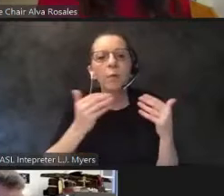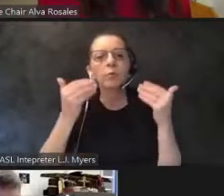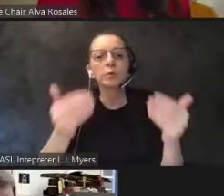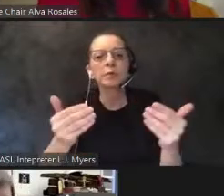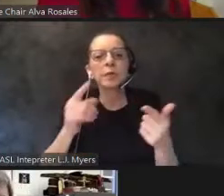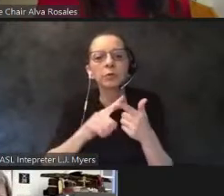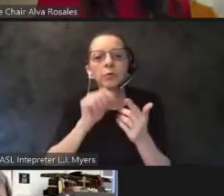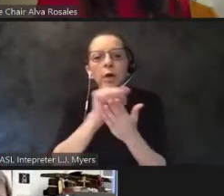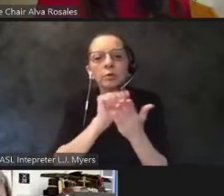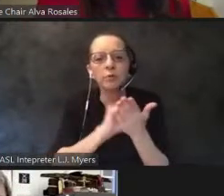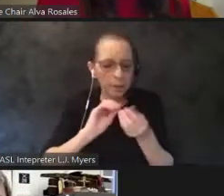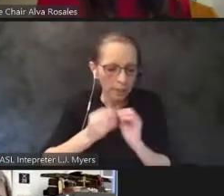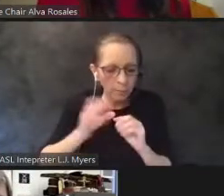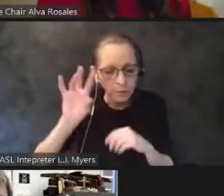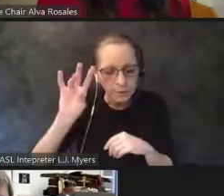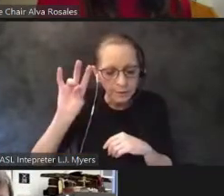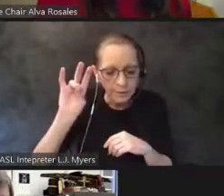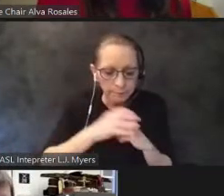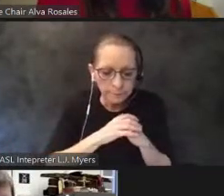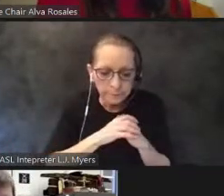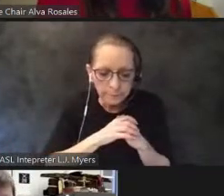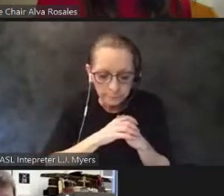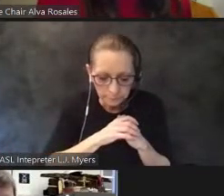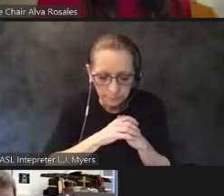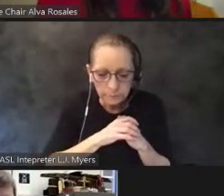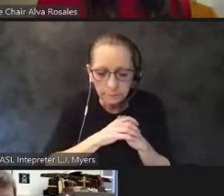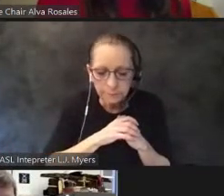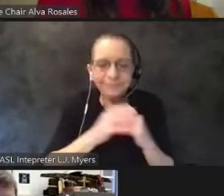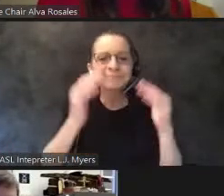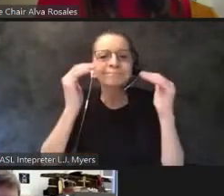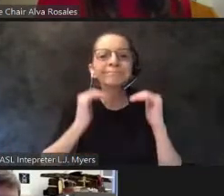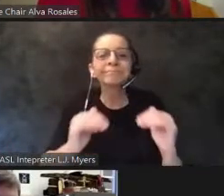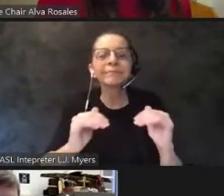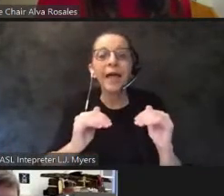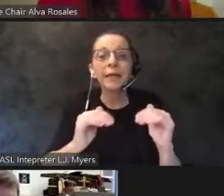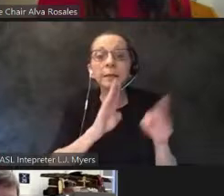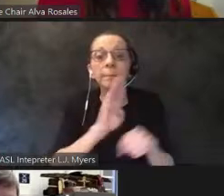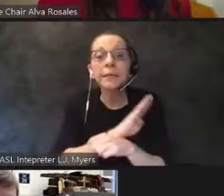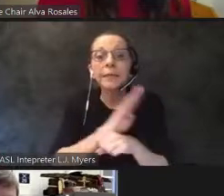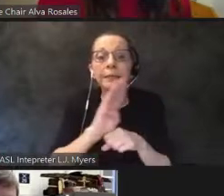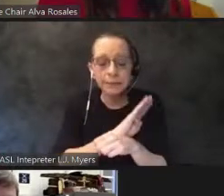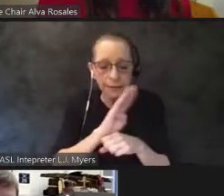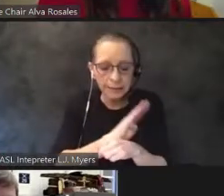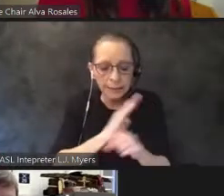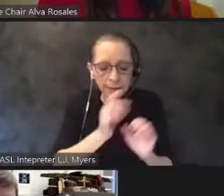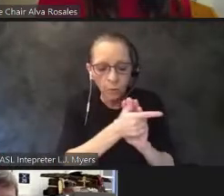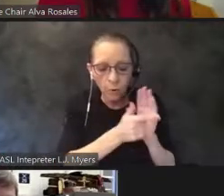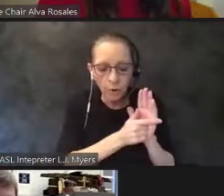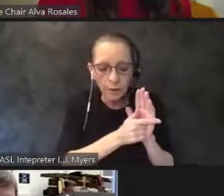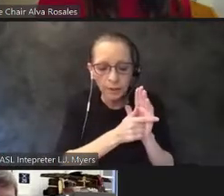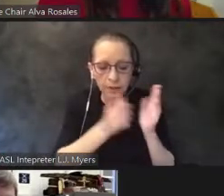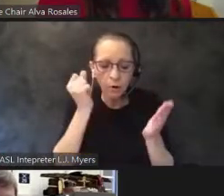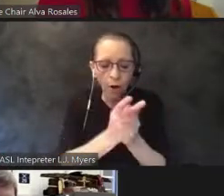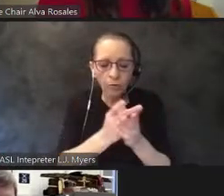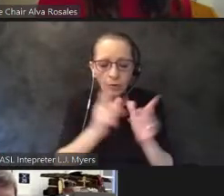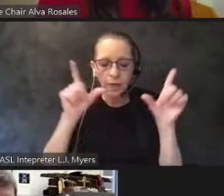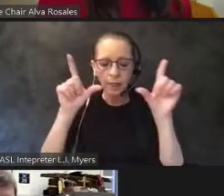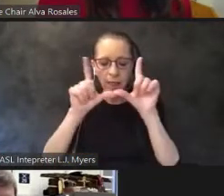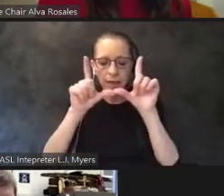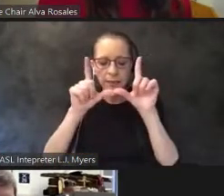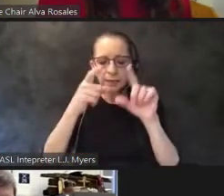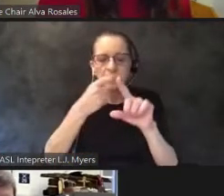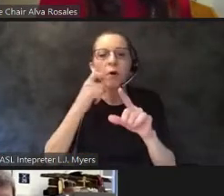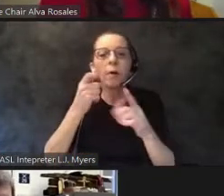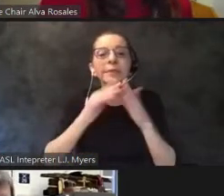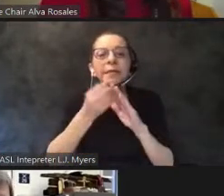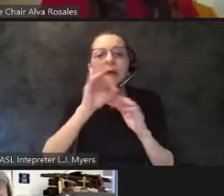to agenda item number 7. Our next order of business is an ordinance authorizing the license from the